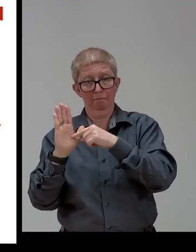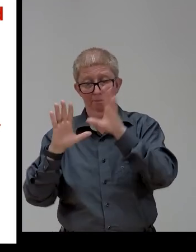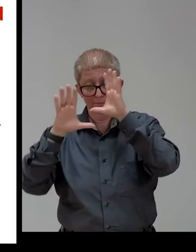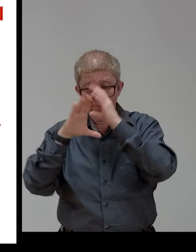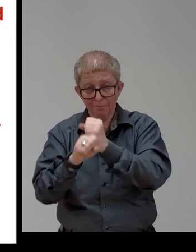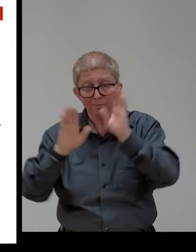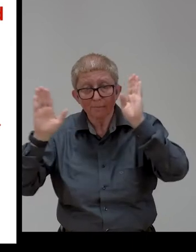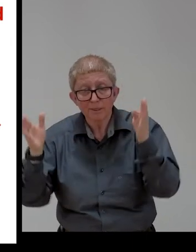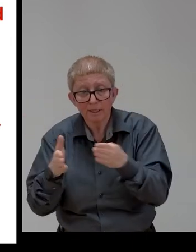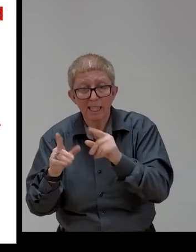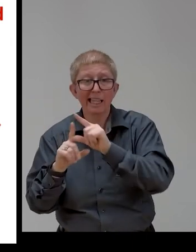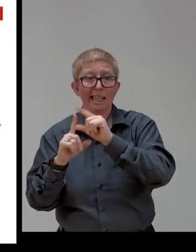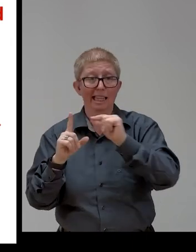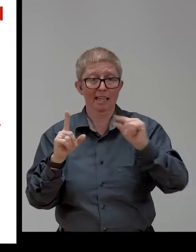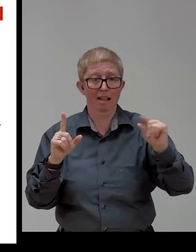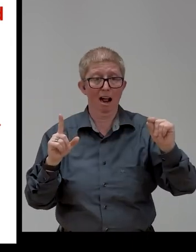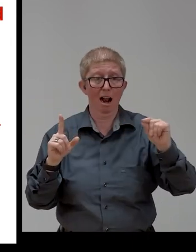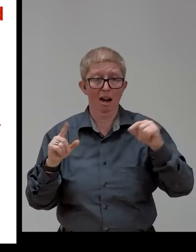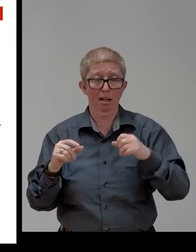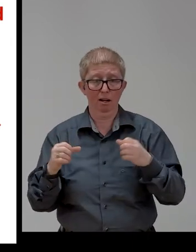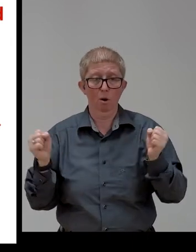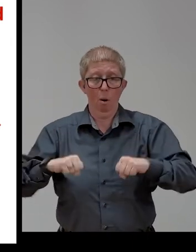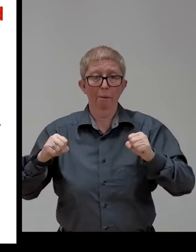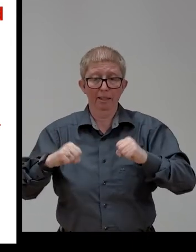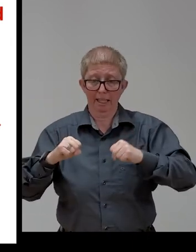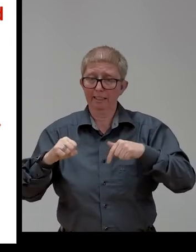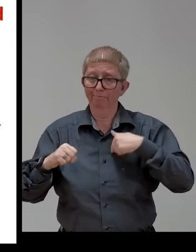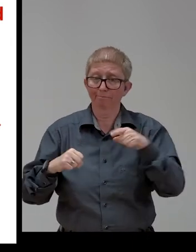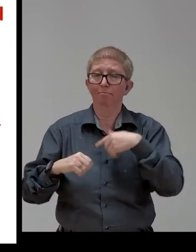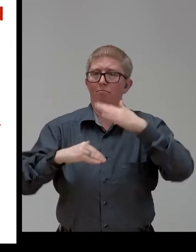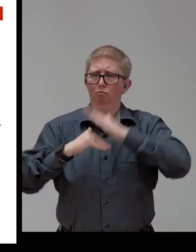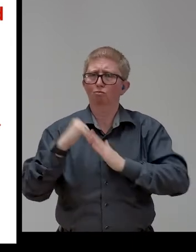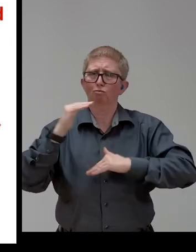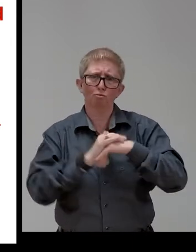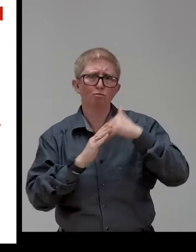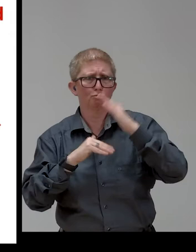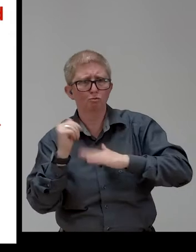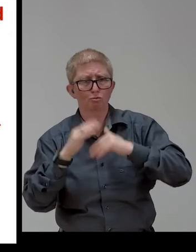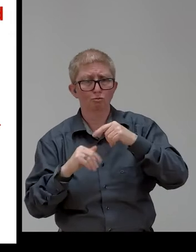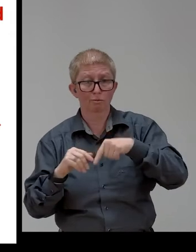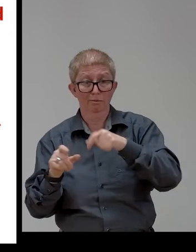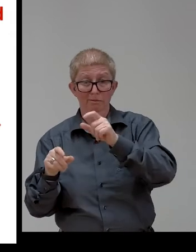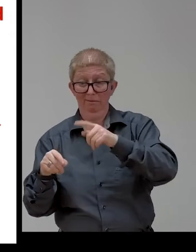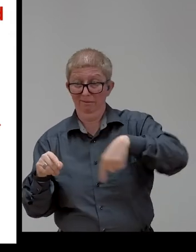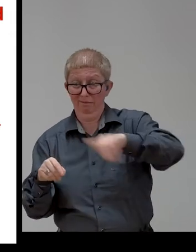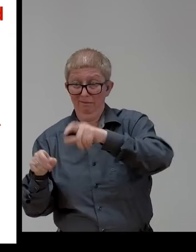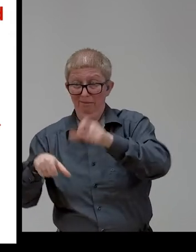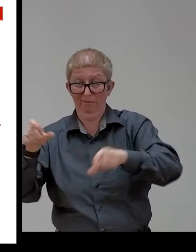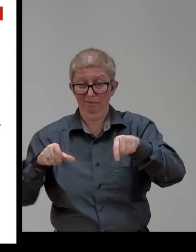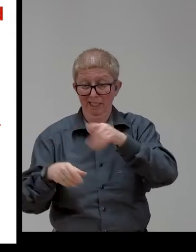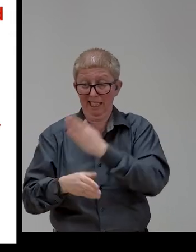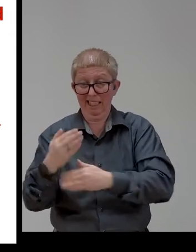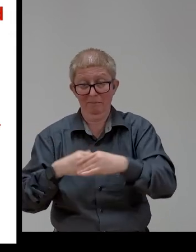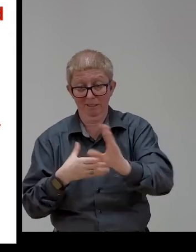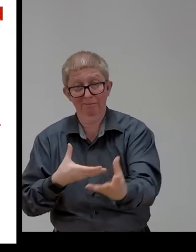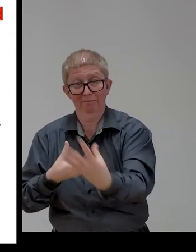jobs, aimed at improving the employability and competitiveness of persons with disabilities in this increasingly